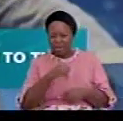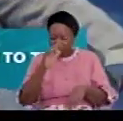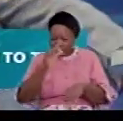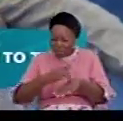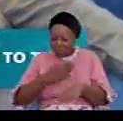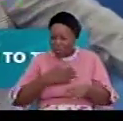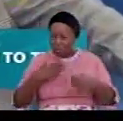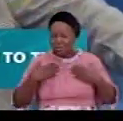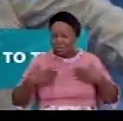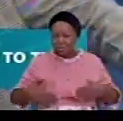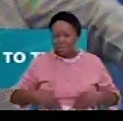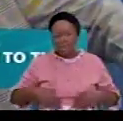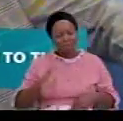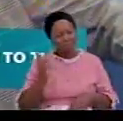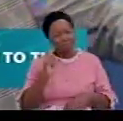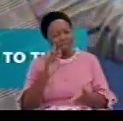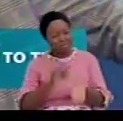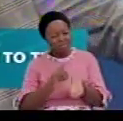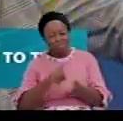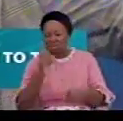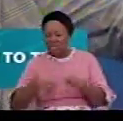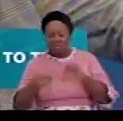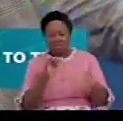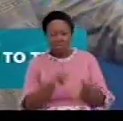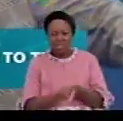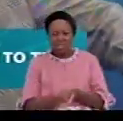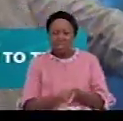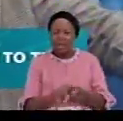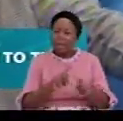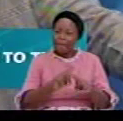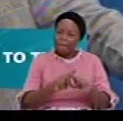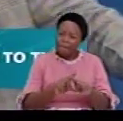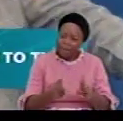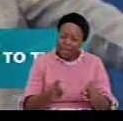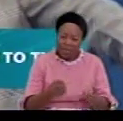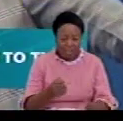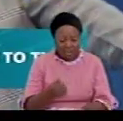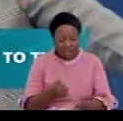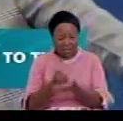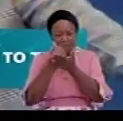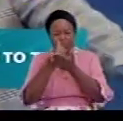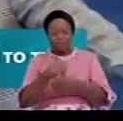body. Doctor, you cannot do that, but help me.